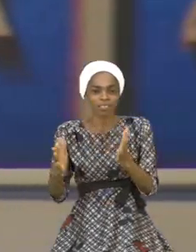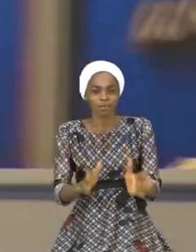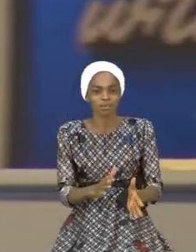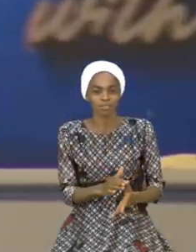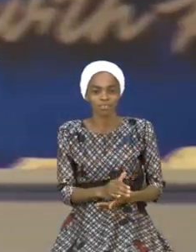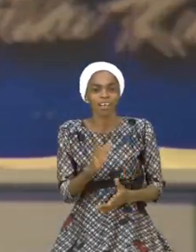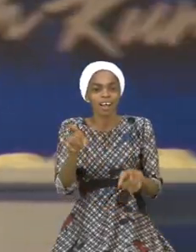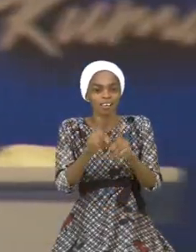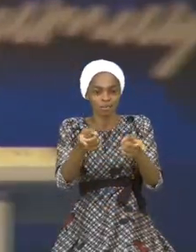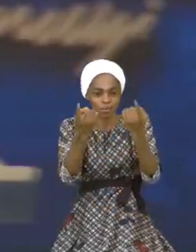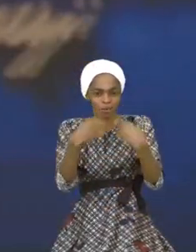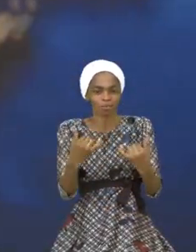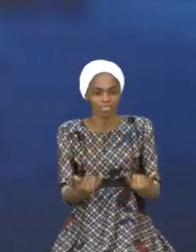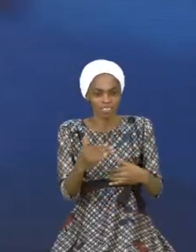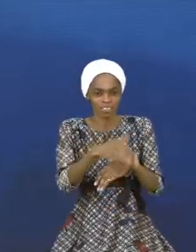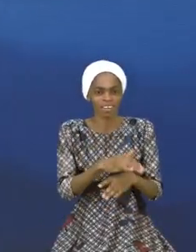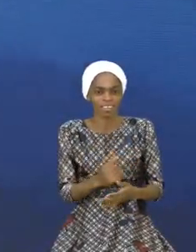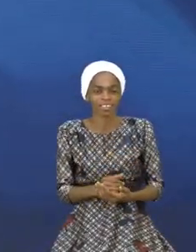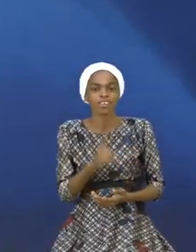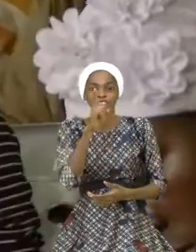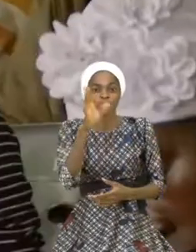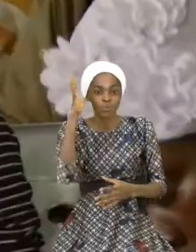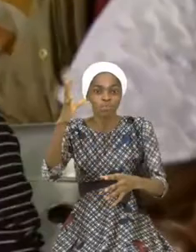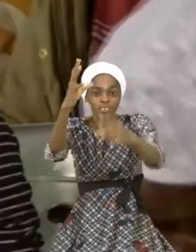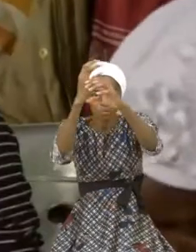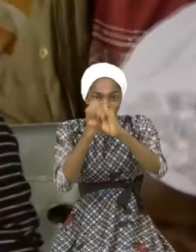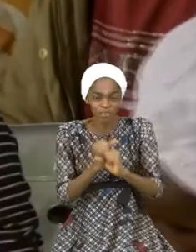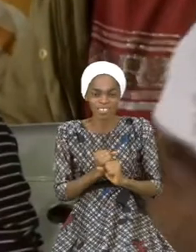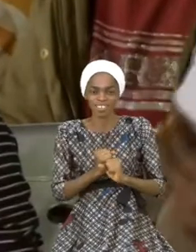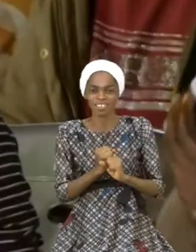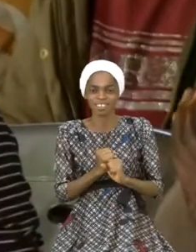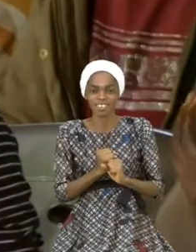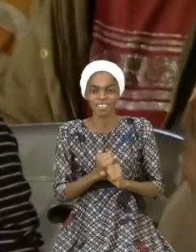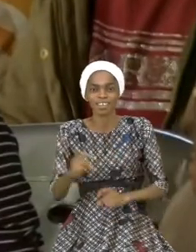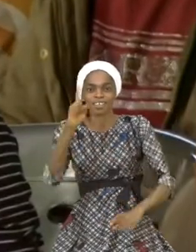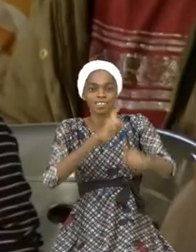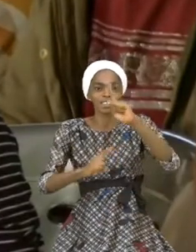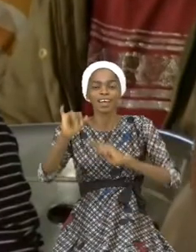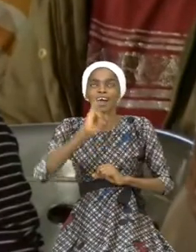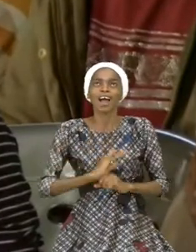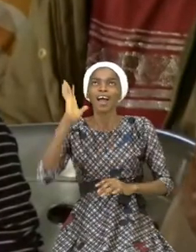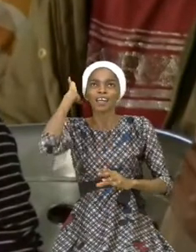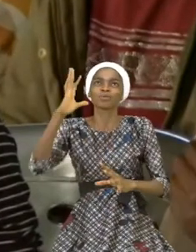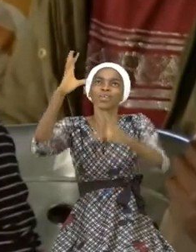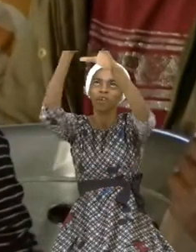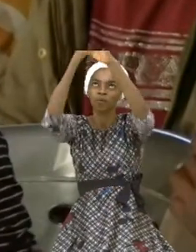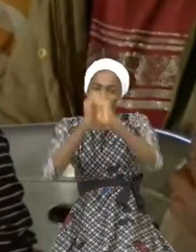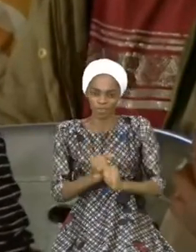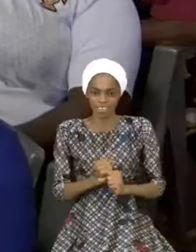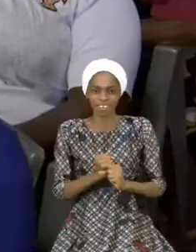tonight you will possess i will proceed